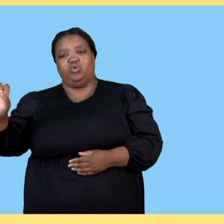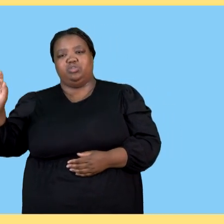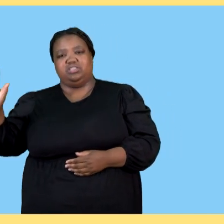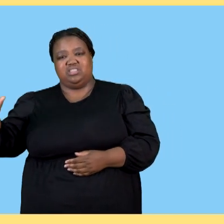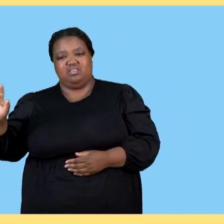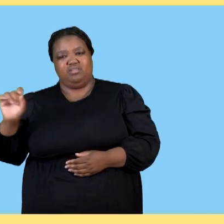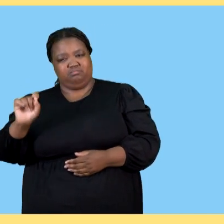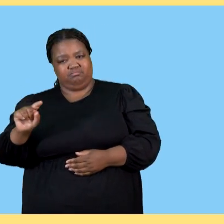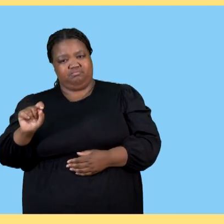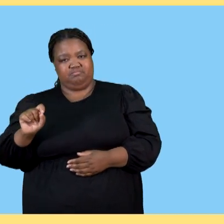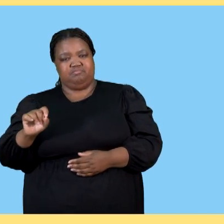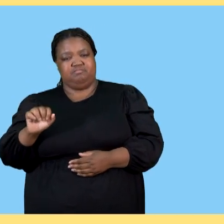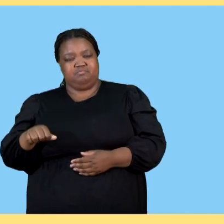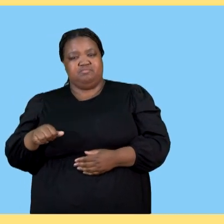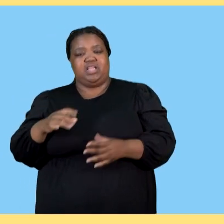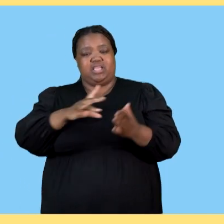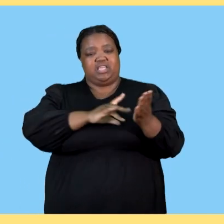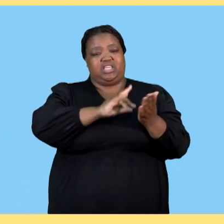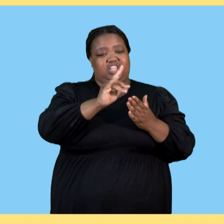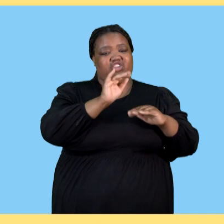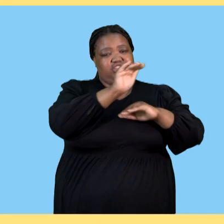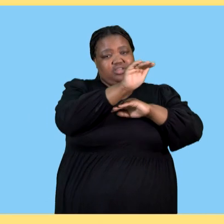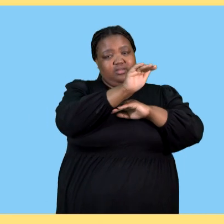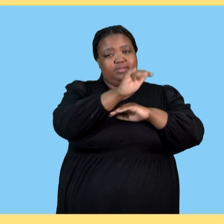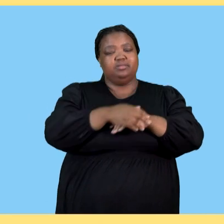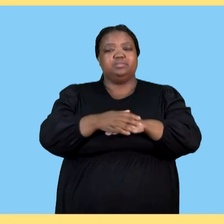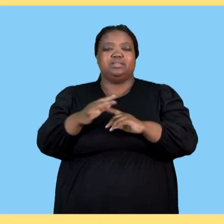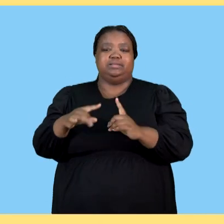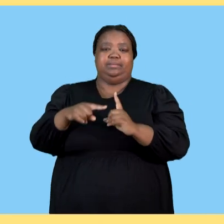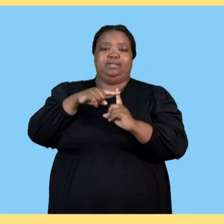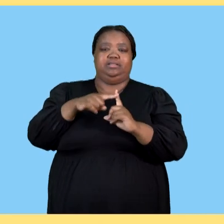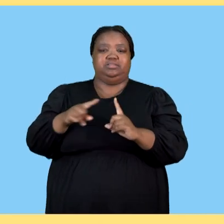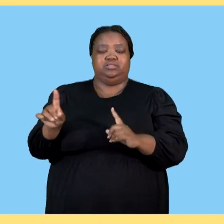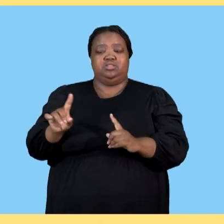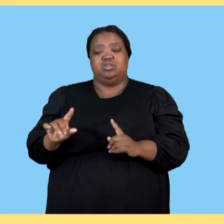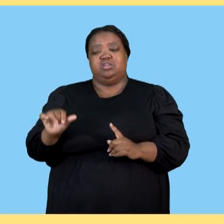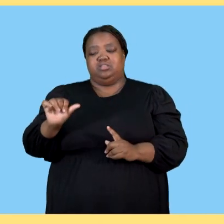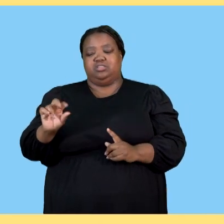67,407, which is this one here, the cash surplus, plus